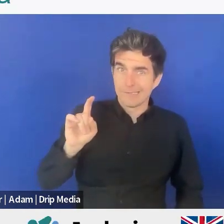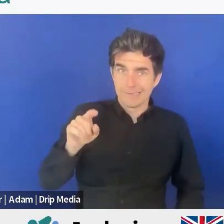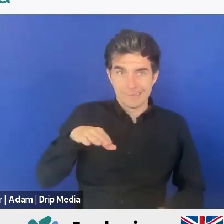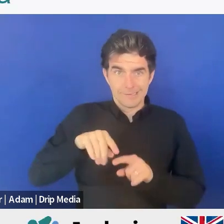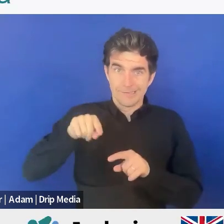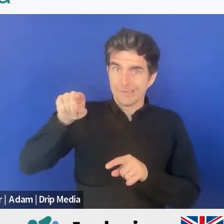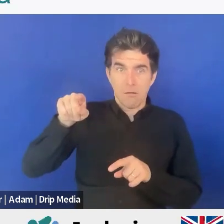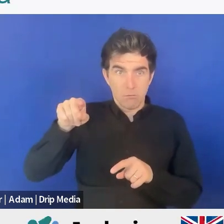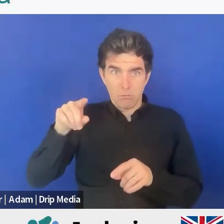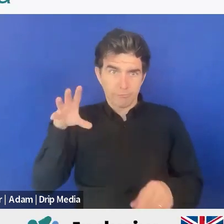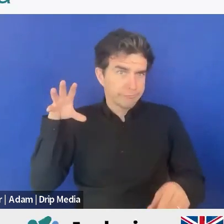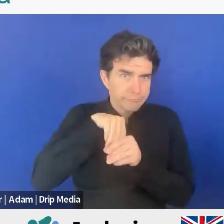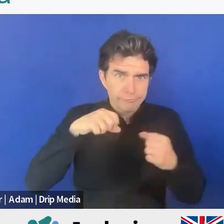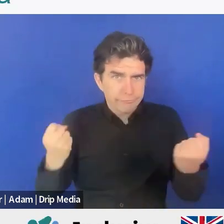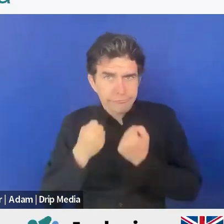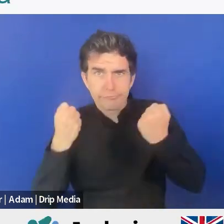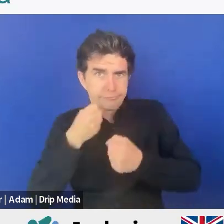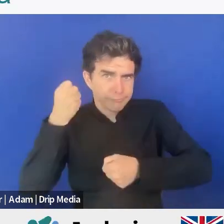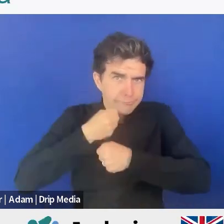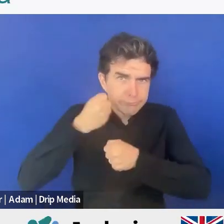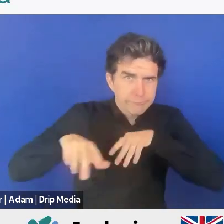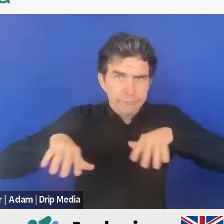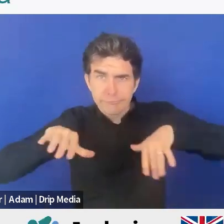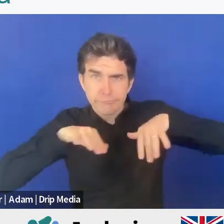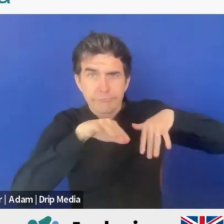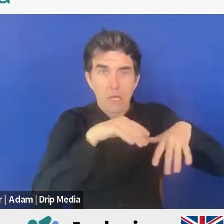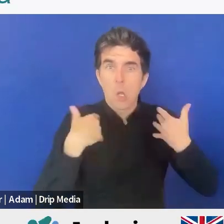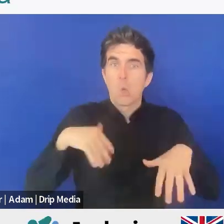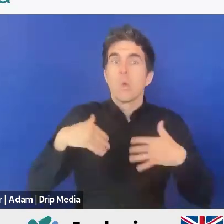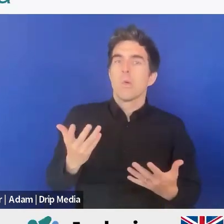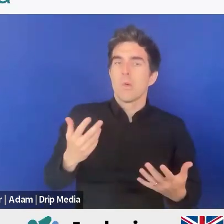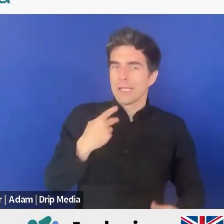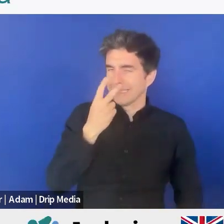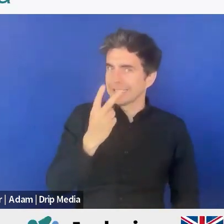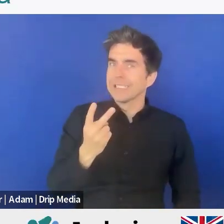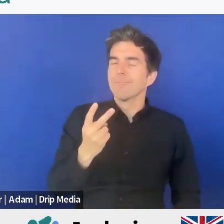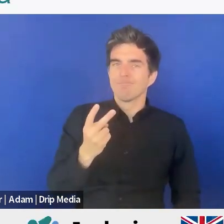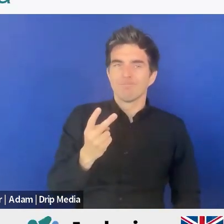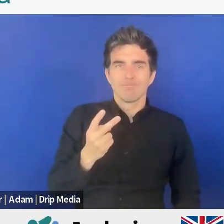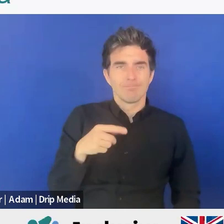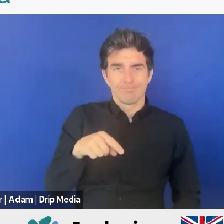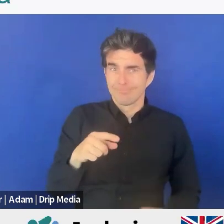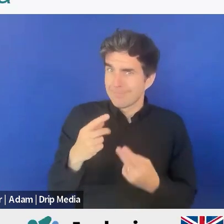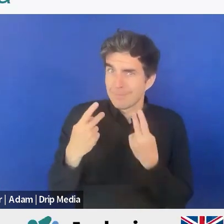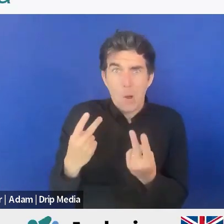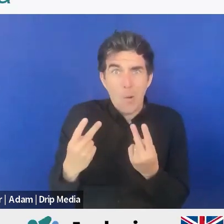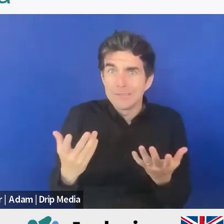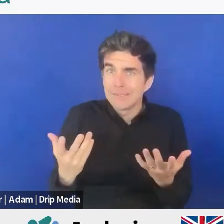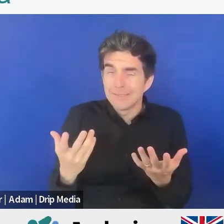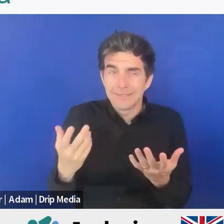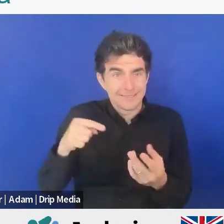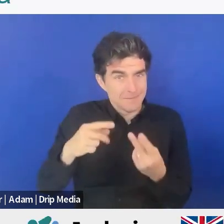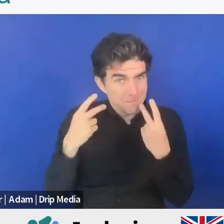that's the continuing that it's a main important thing, that how impactful it would be if we